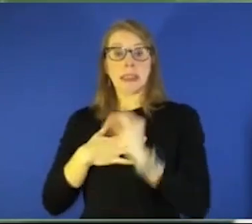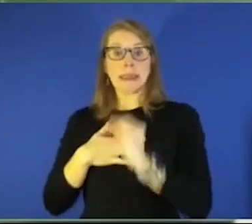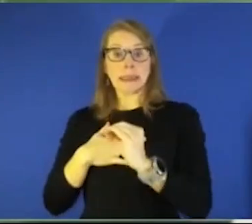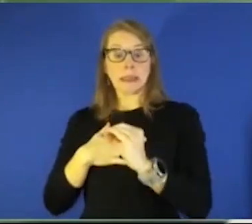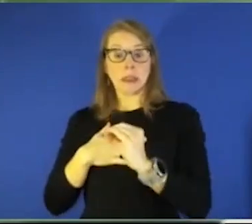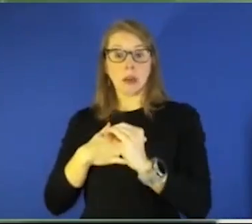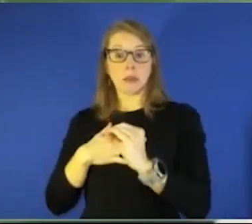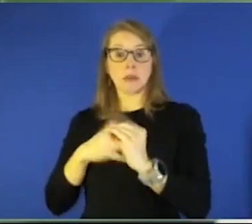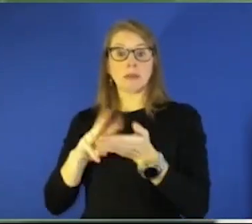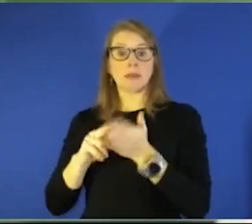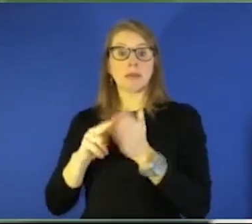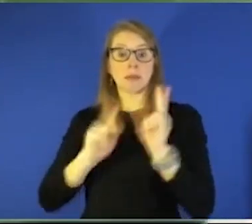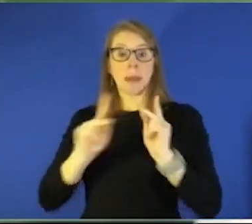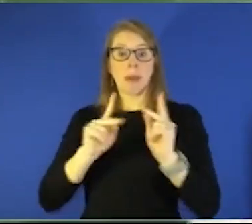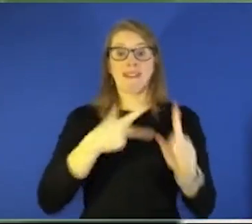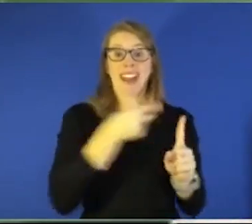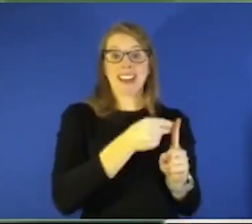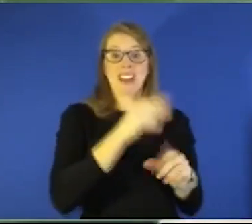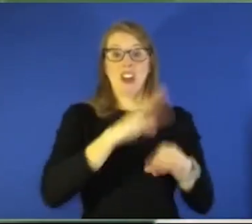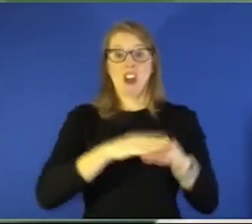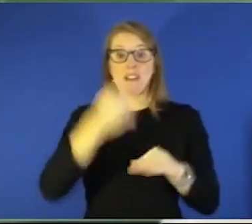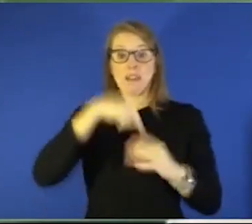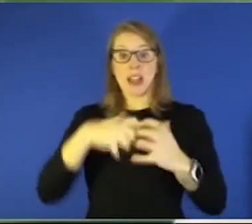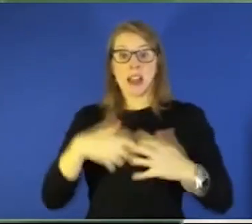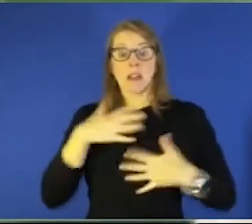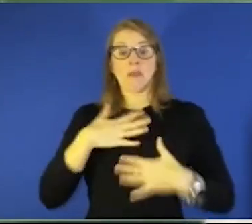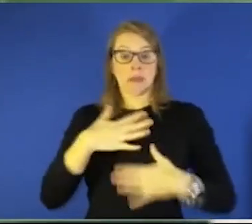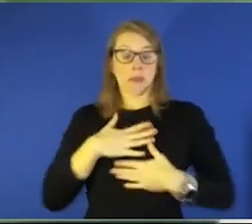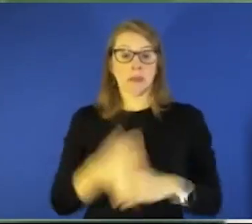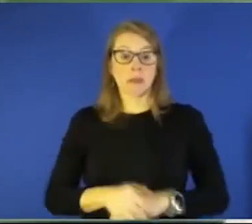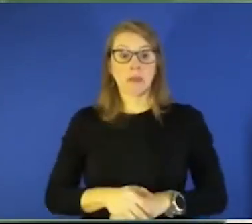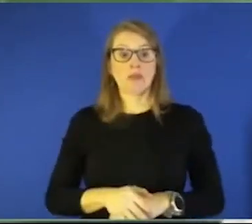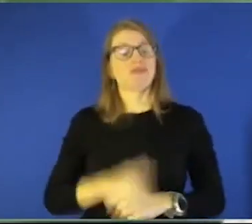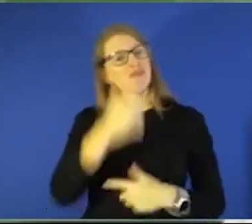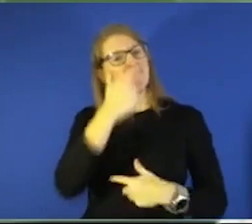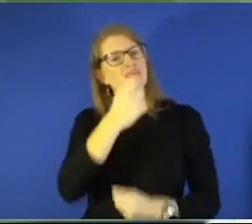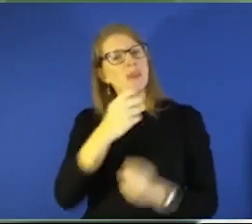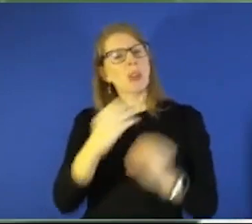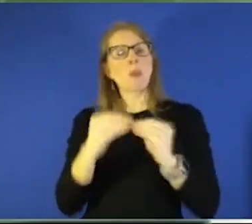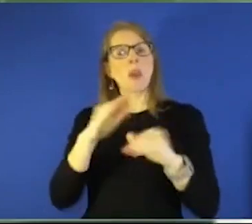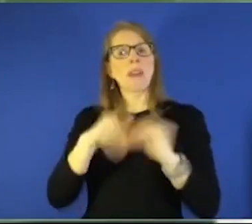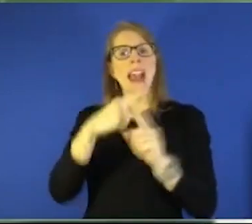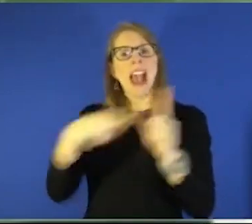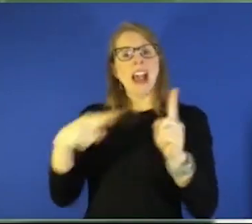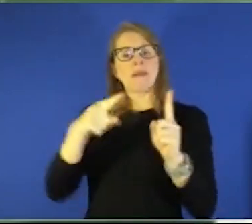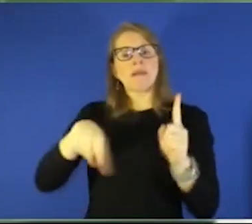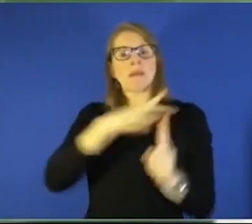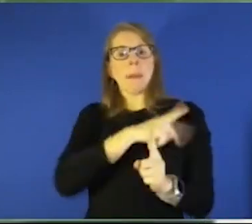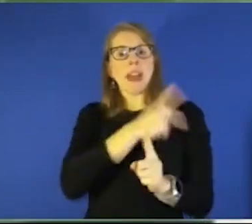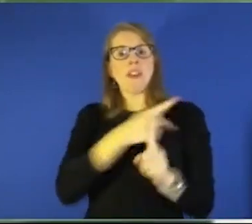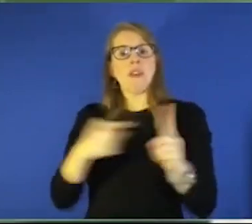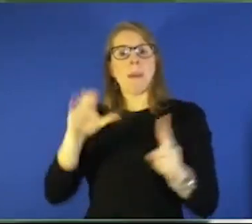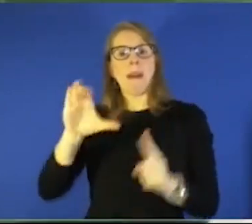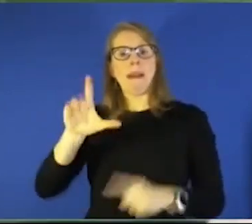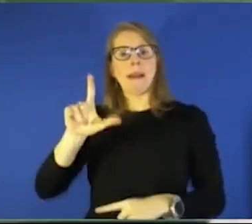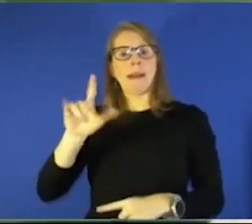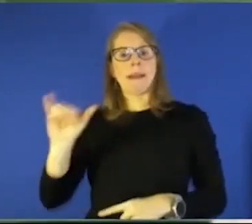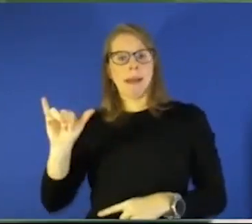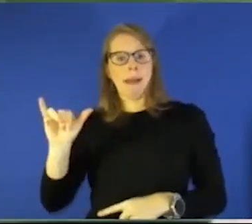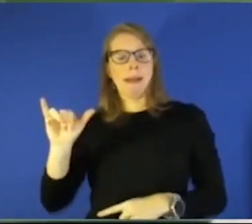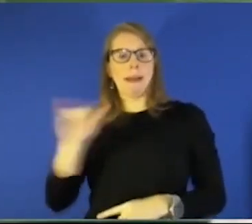ventilator. And interestingly, more than half of these patients came from Clay County, and Clay County,